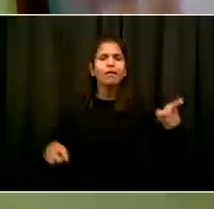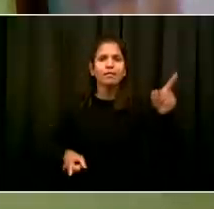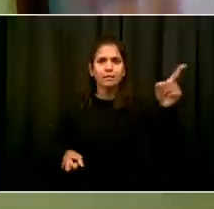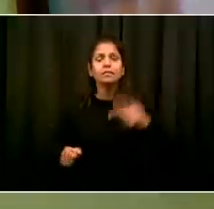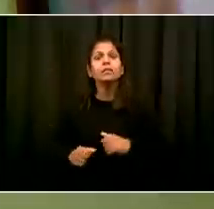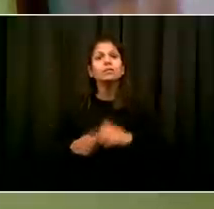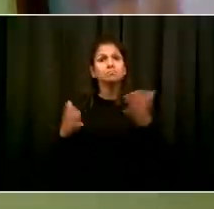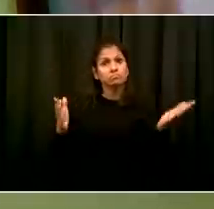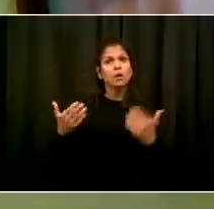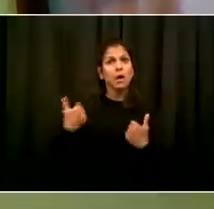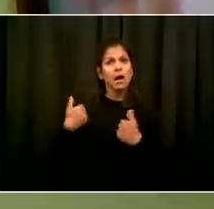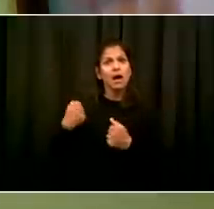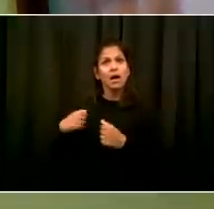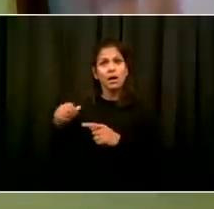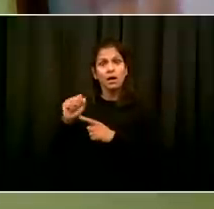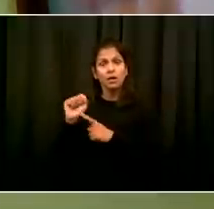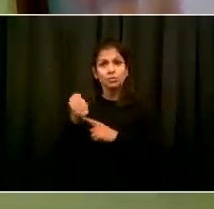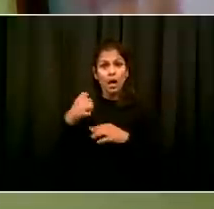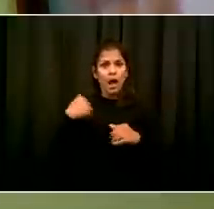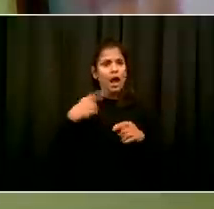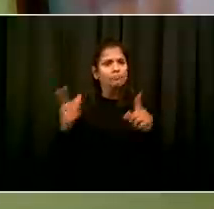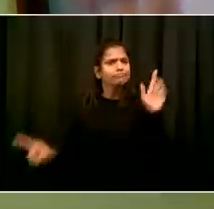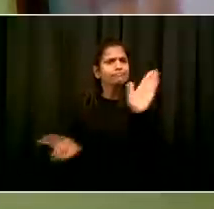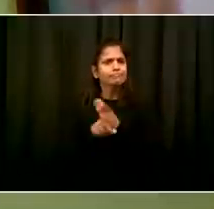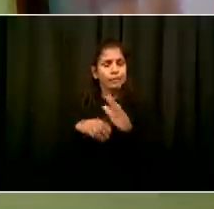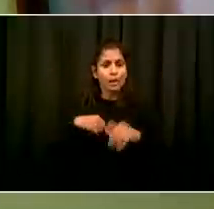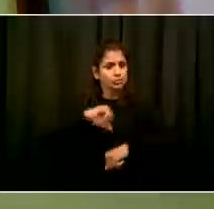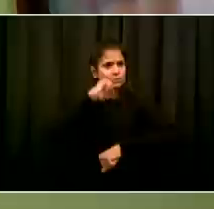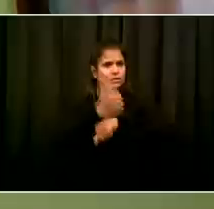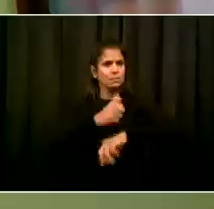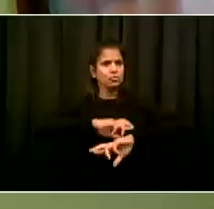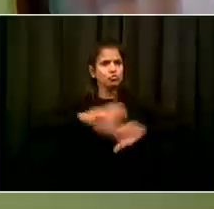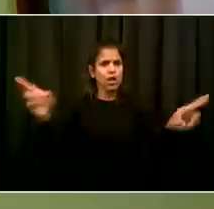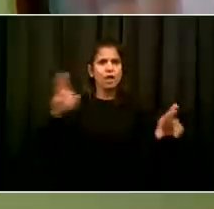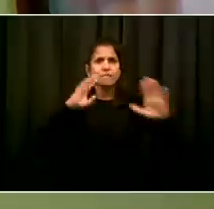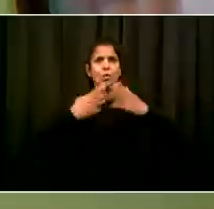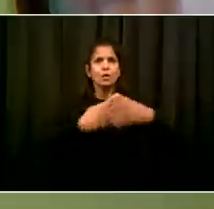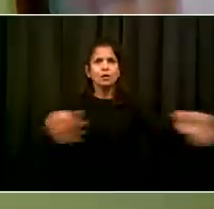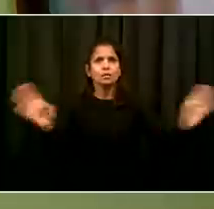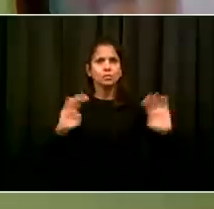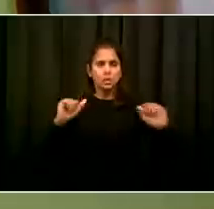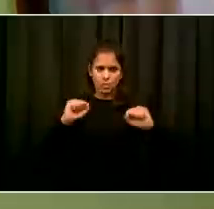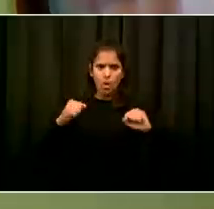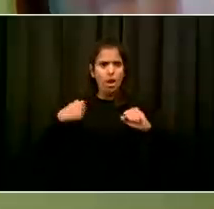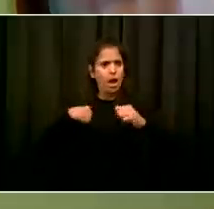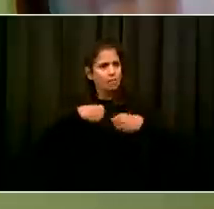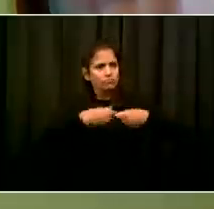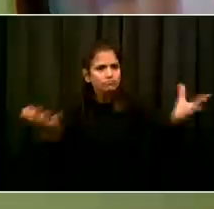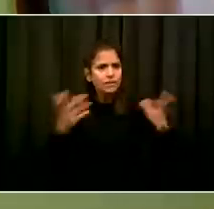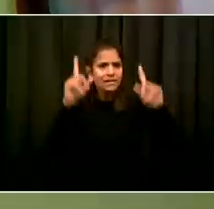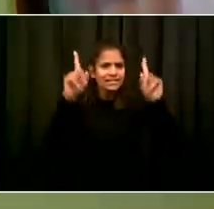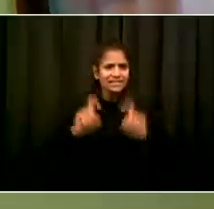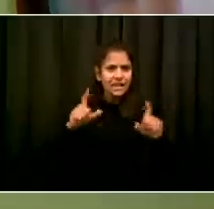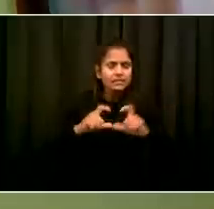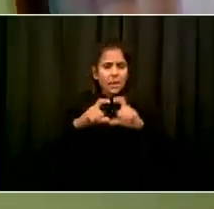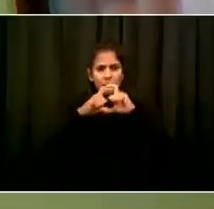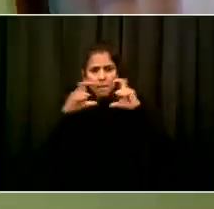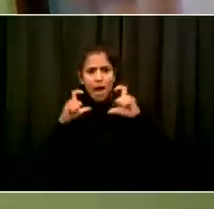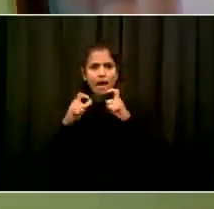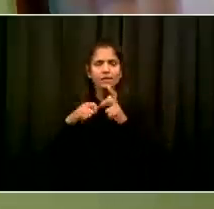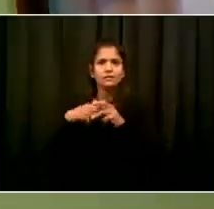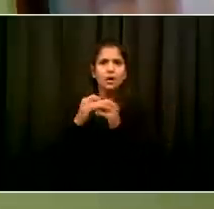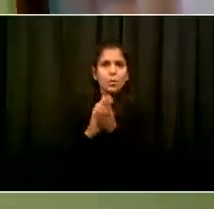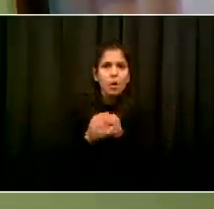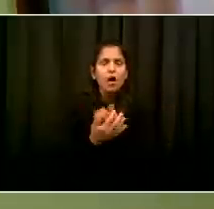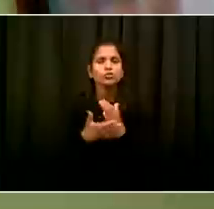our prevention measures working the way they should. So I just wanted to make sure that we highlight and understand where testing falls in the hierarchy